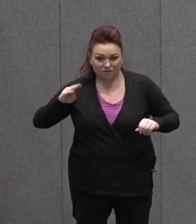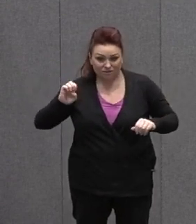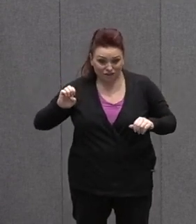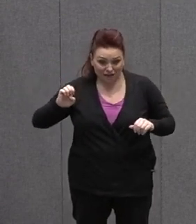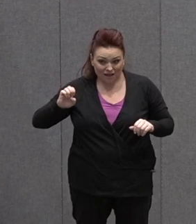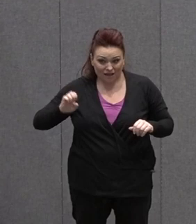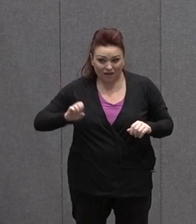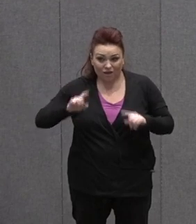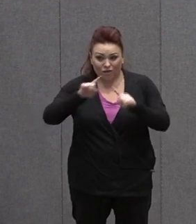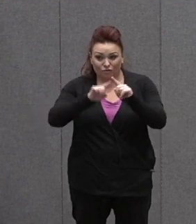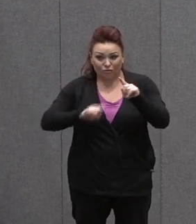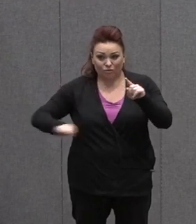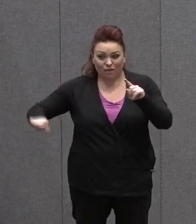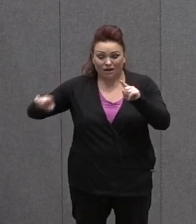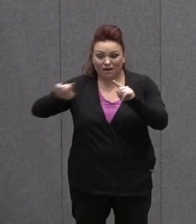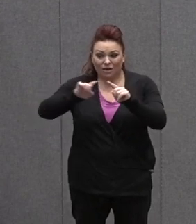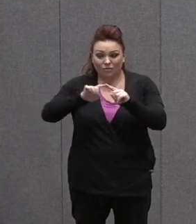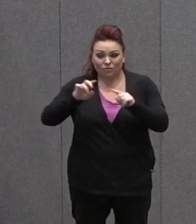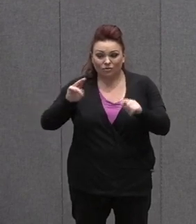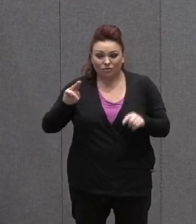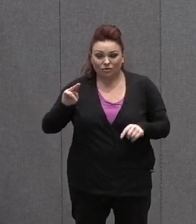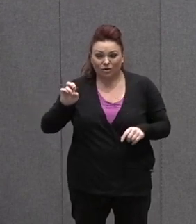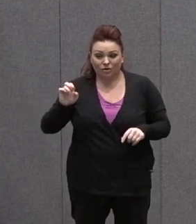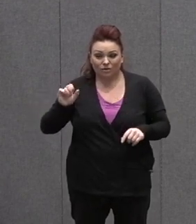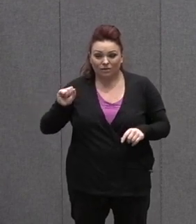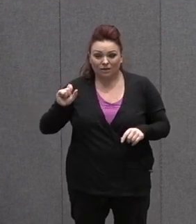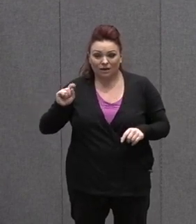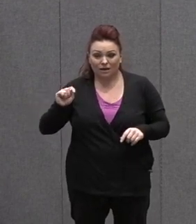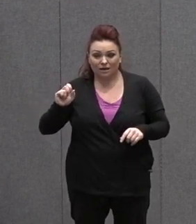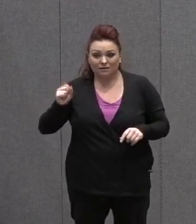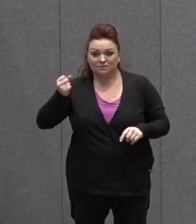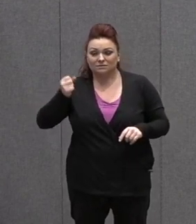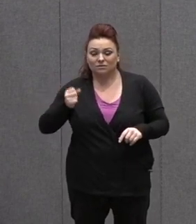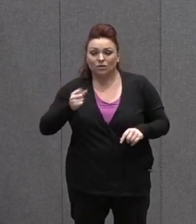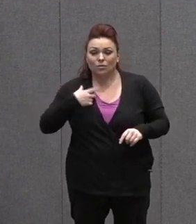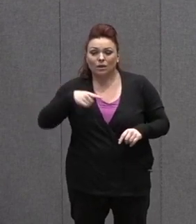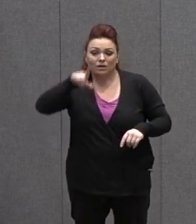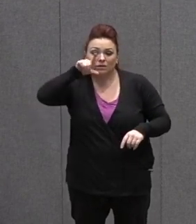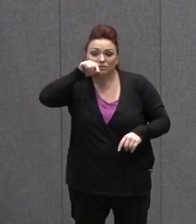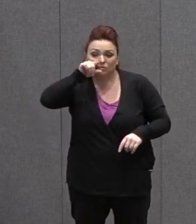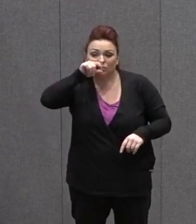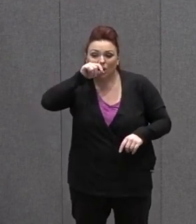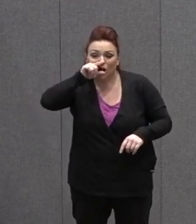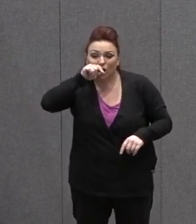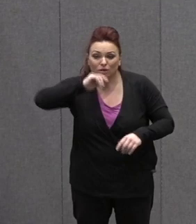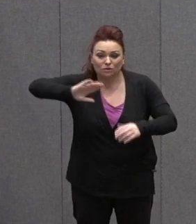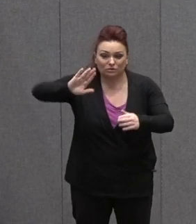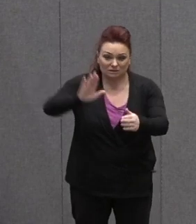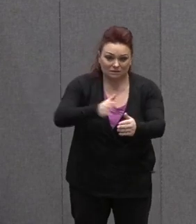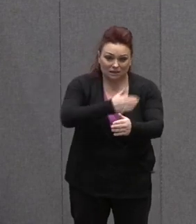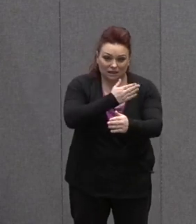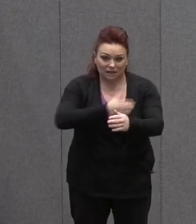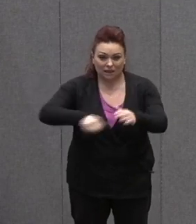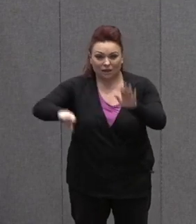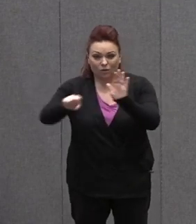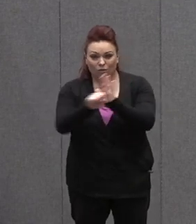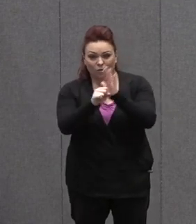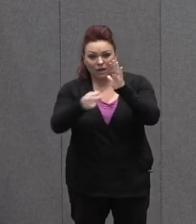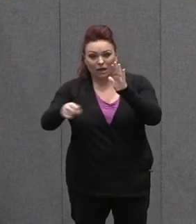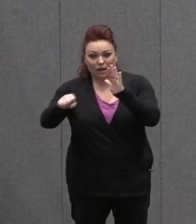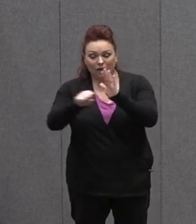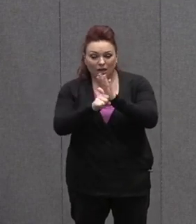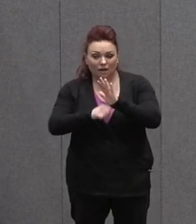the nests where swallows sing. Ring and